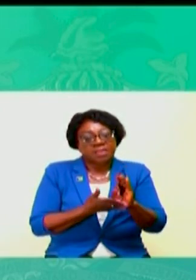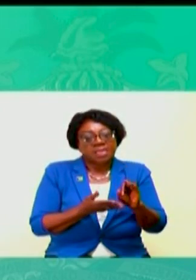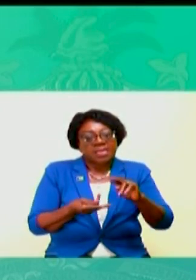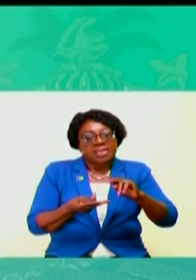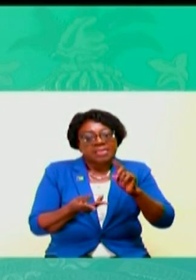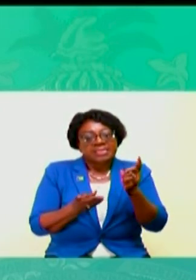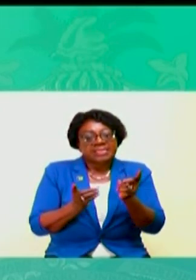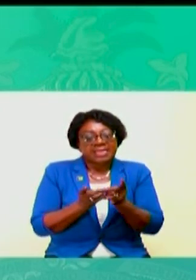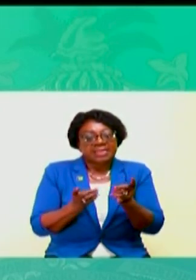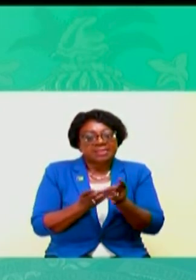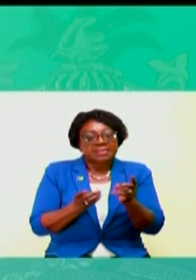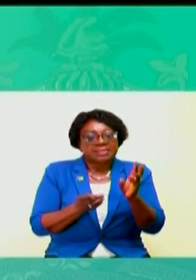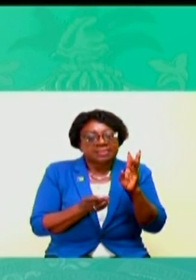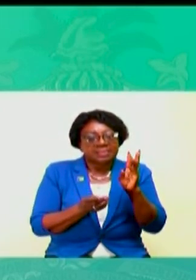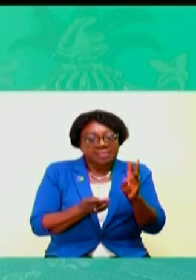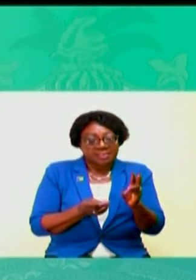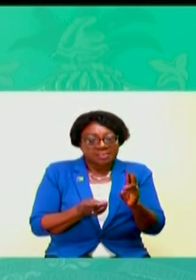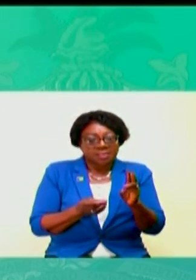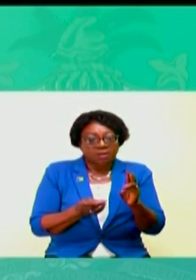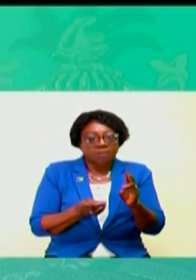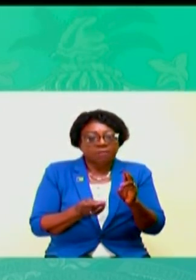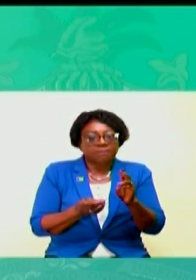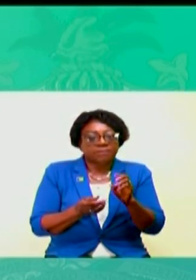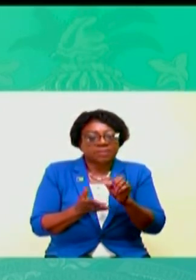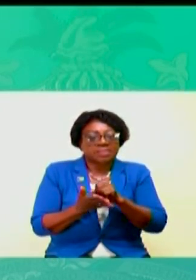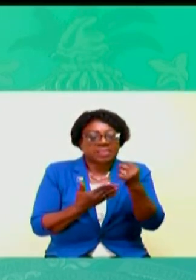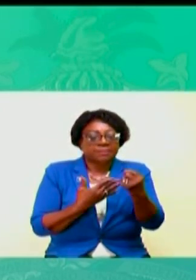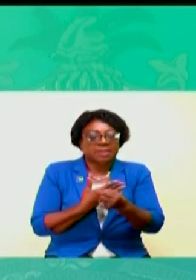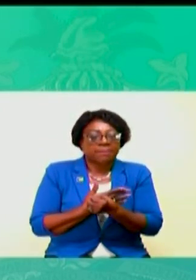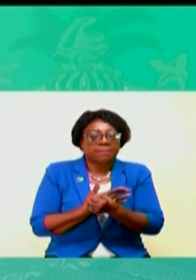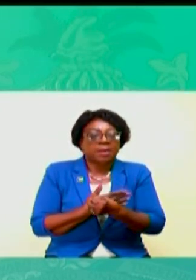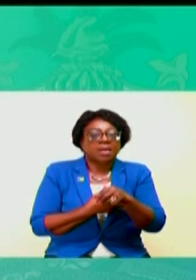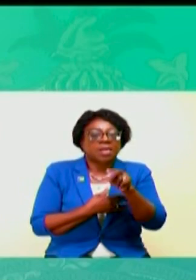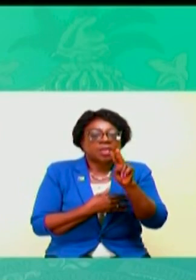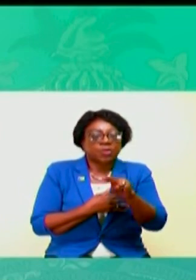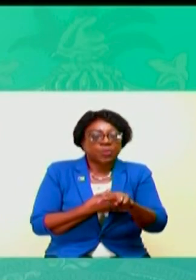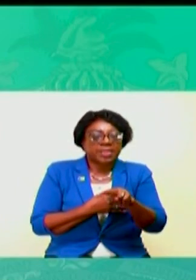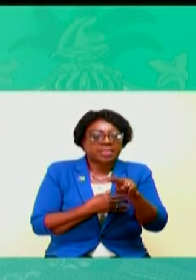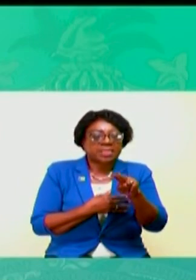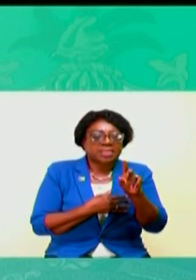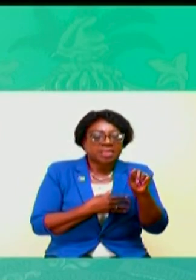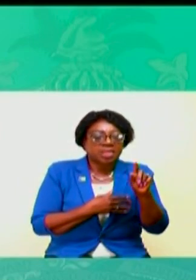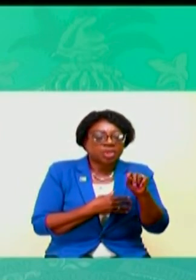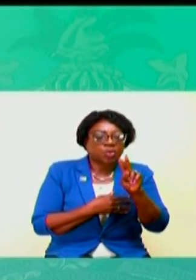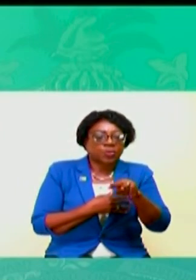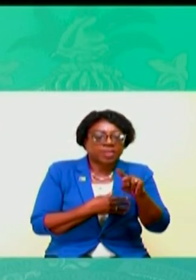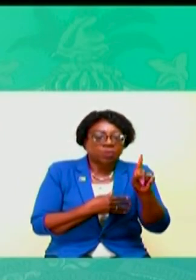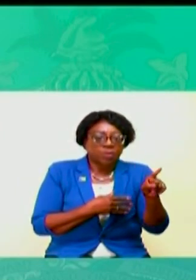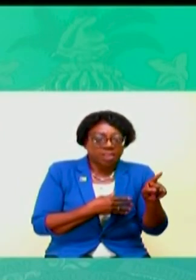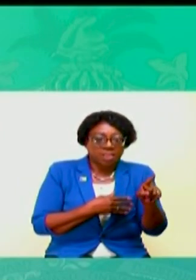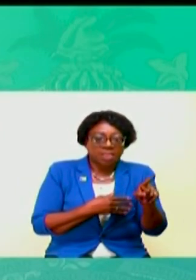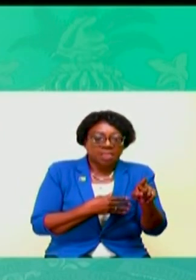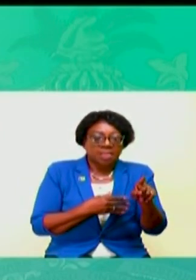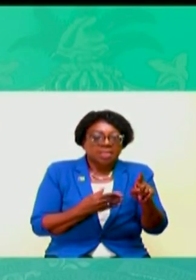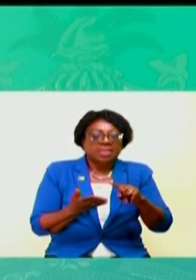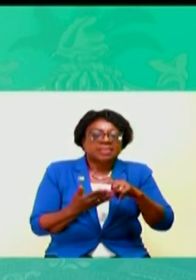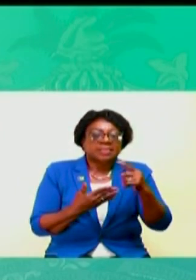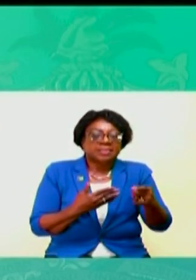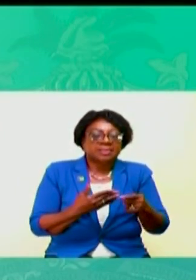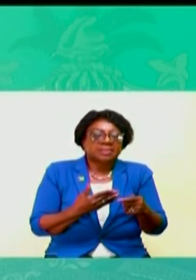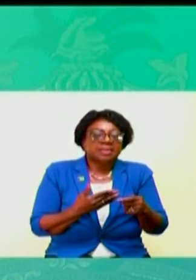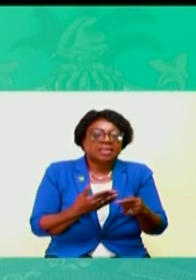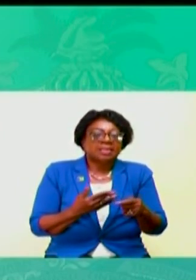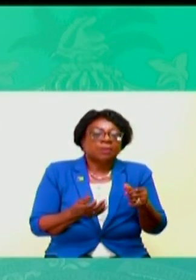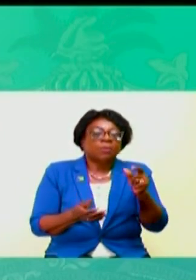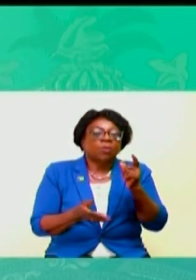December, 2021. This is their book that they put out to the entire world, telling them what kind of money they can make every